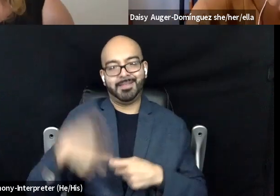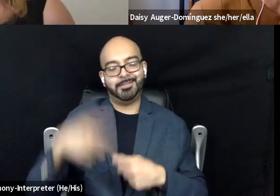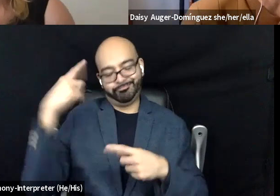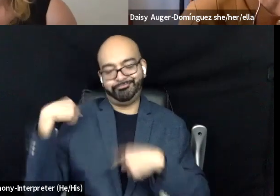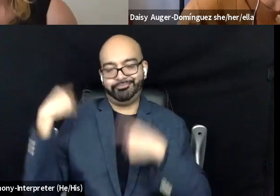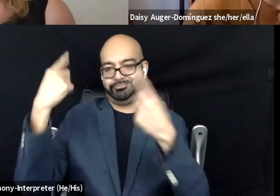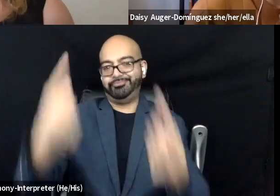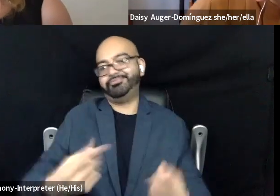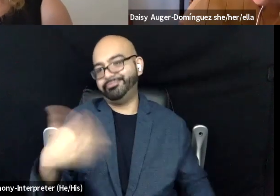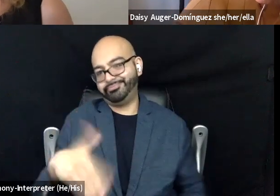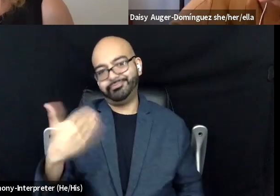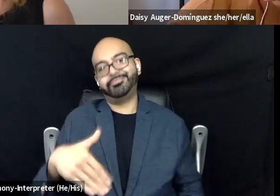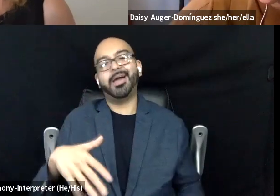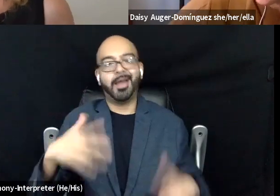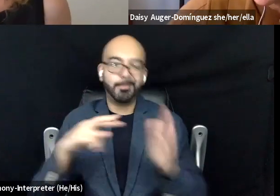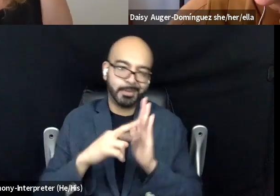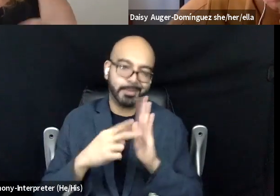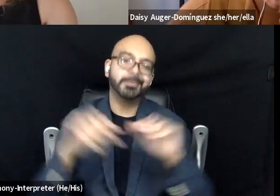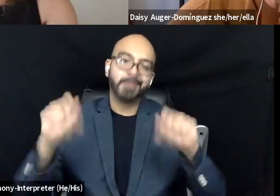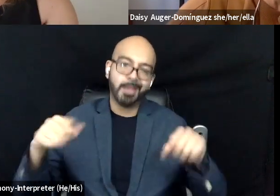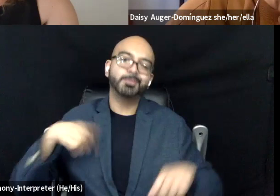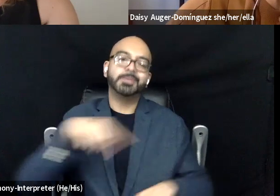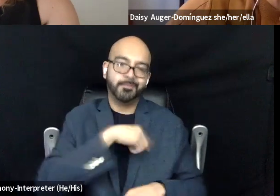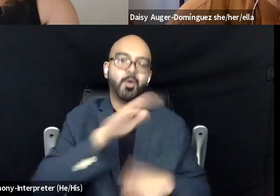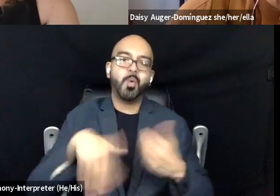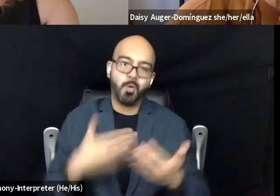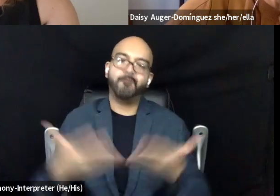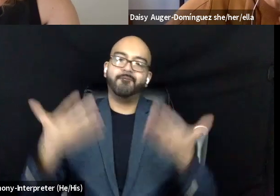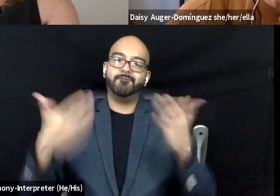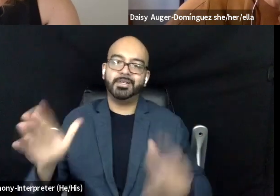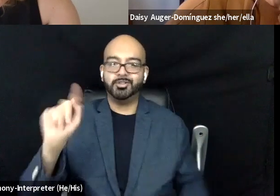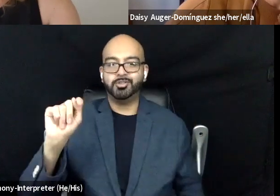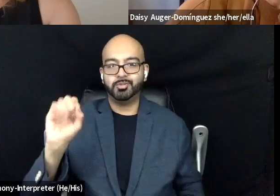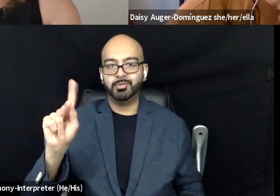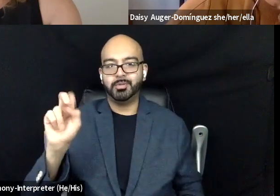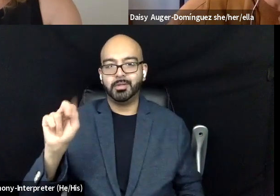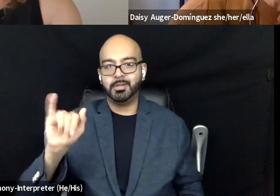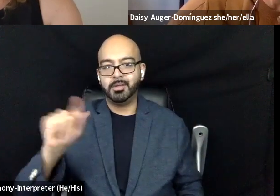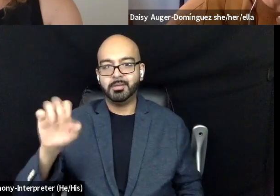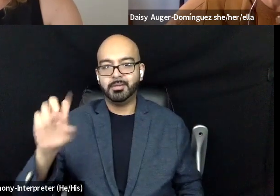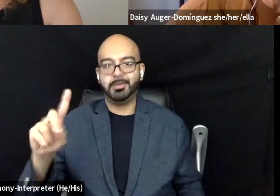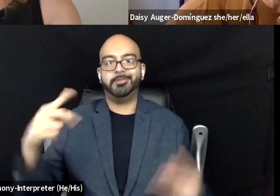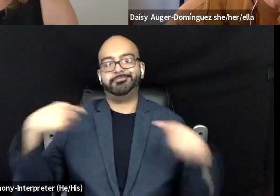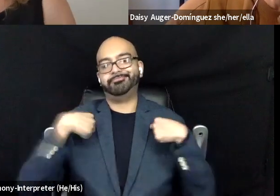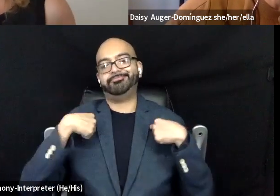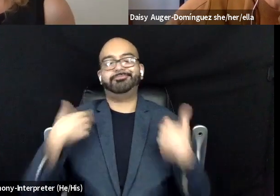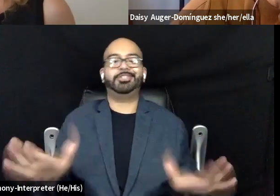yes, I mean, listen, we've all been tokenized. As amazing as that story I shared